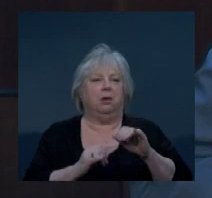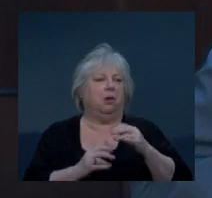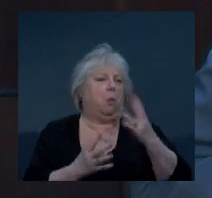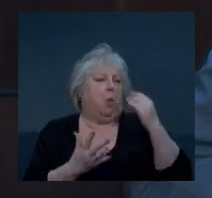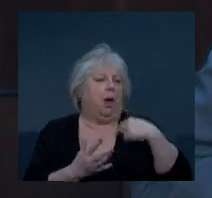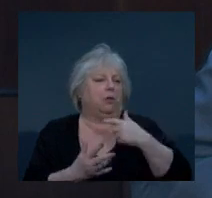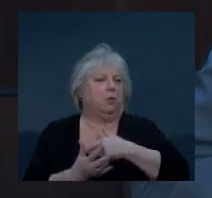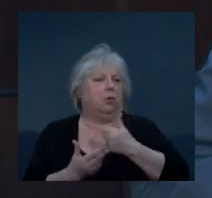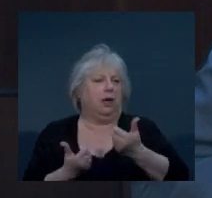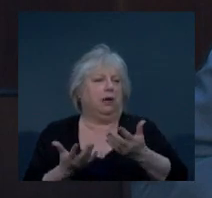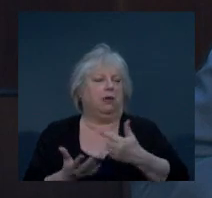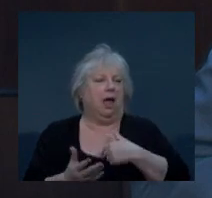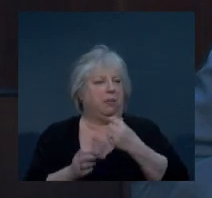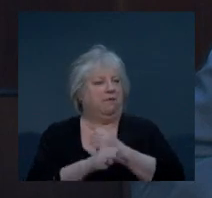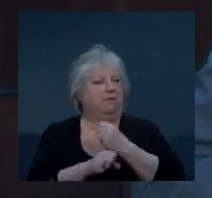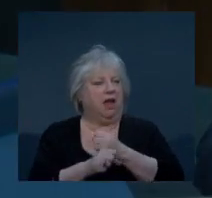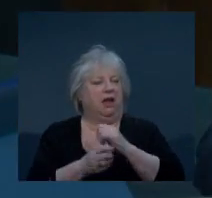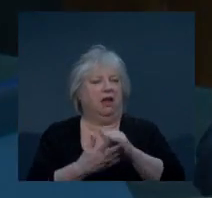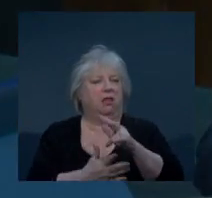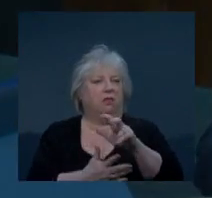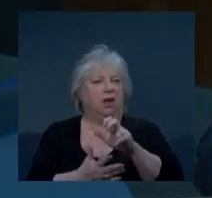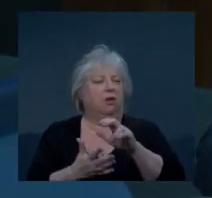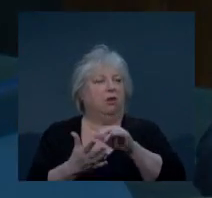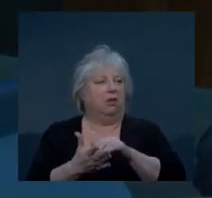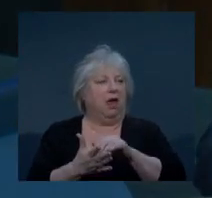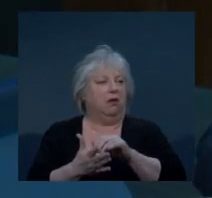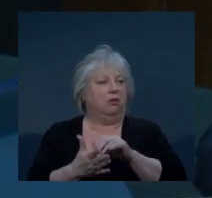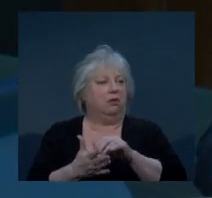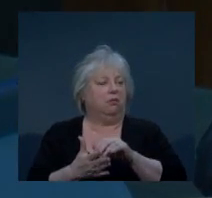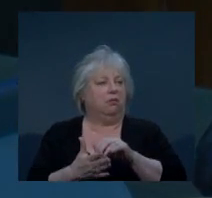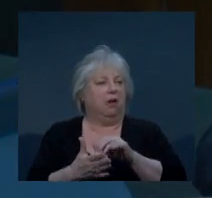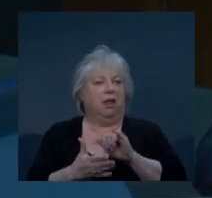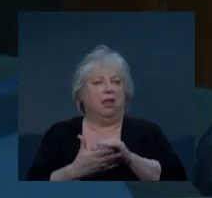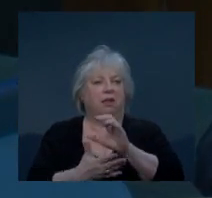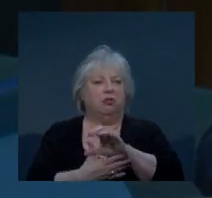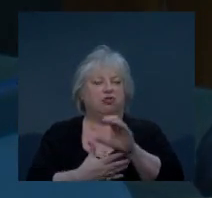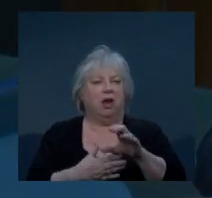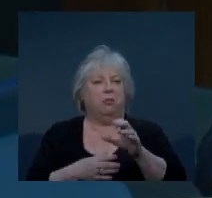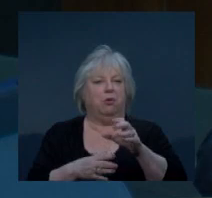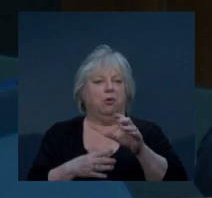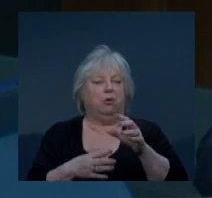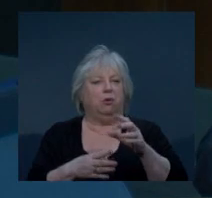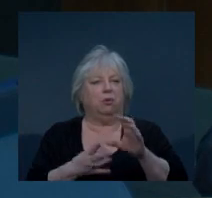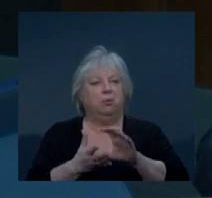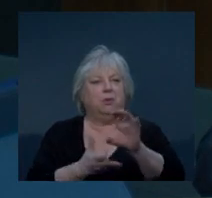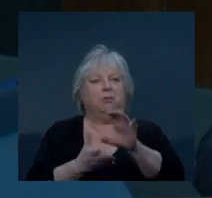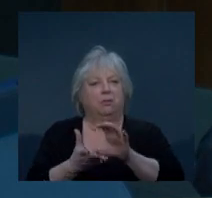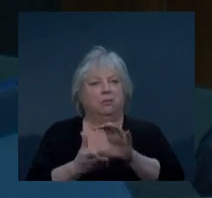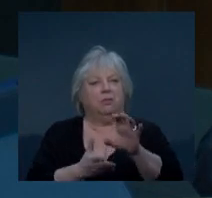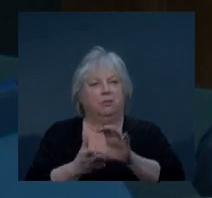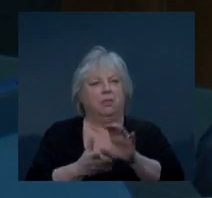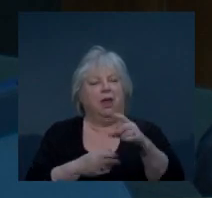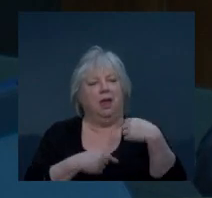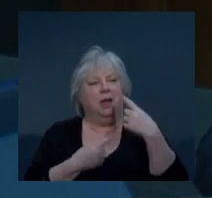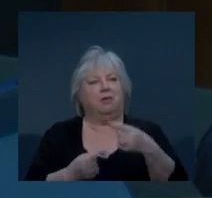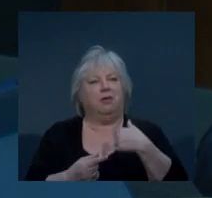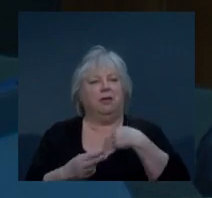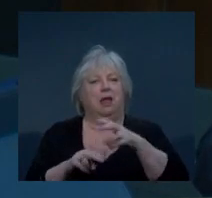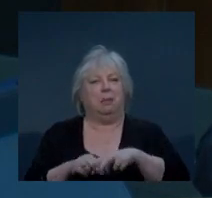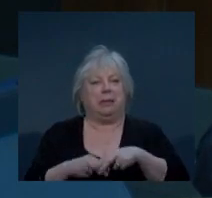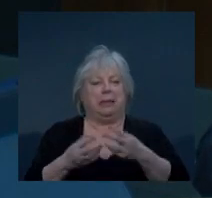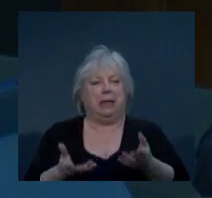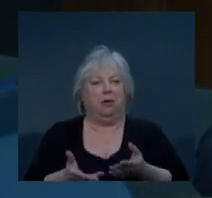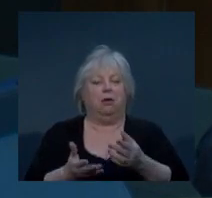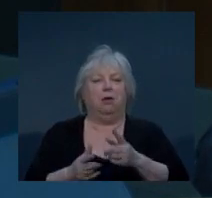Why should we give? I've been fighting that $300,000 that the chamber had been getting ever since I was sitting on this board, and